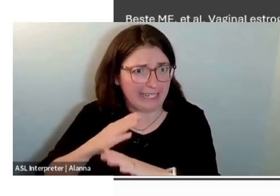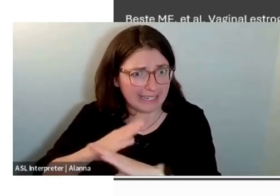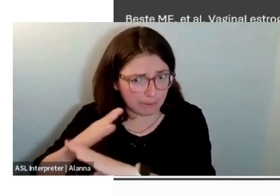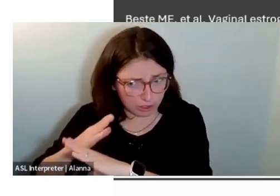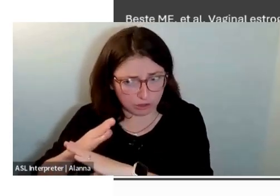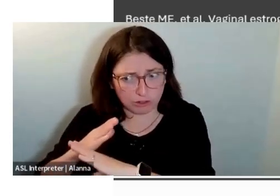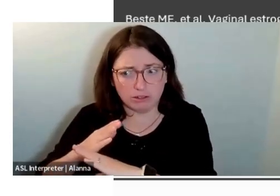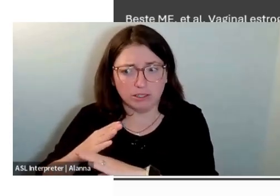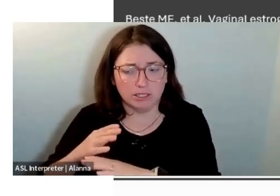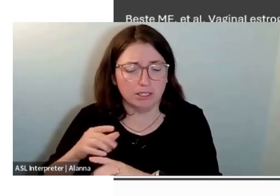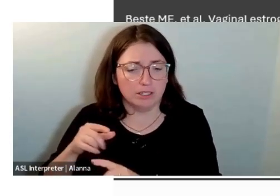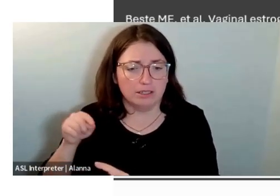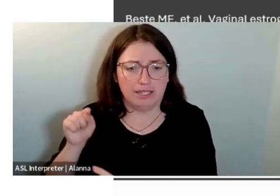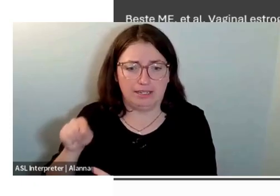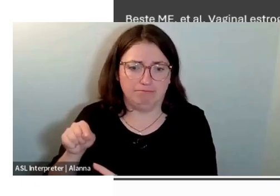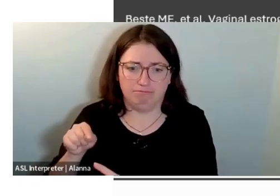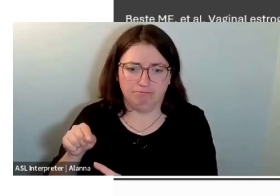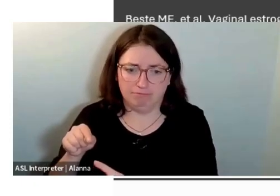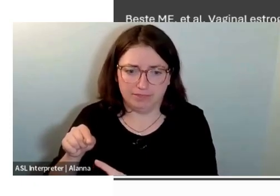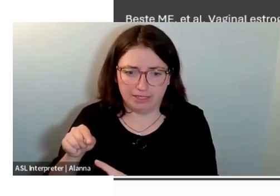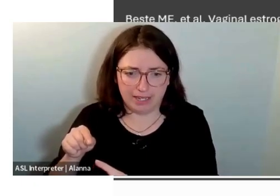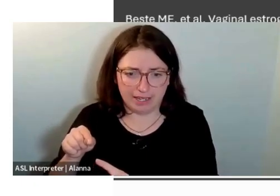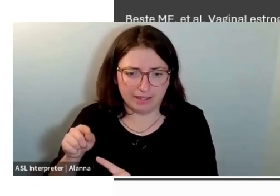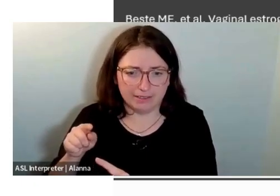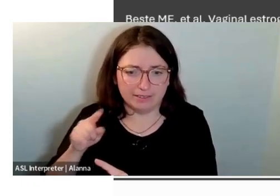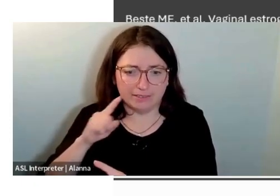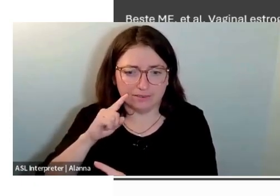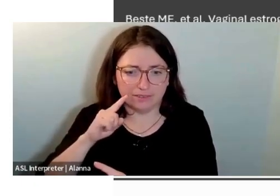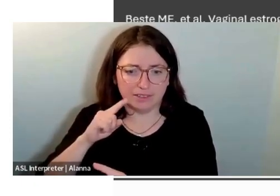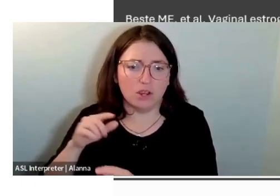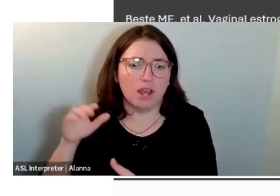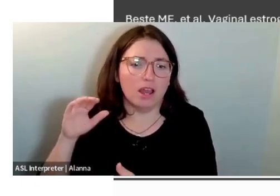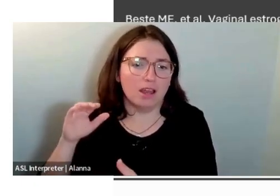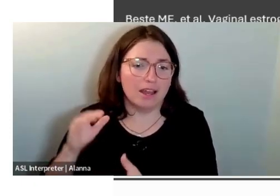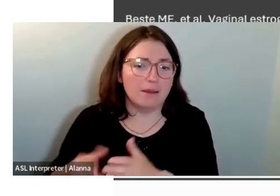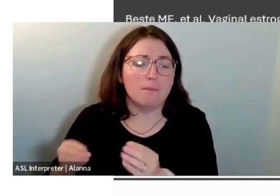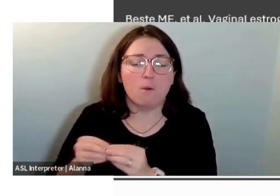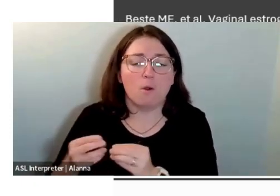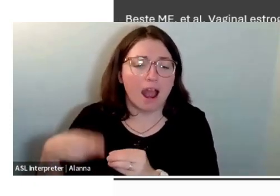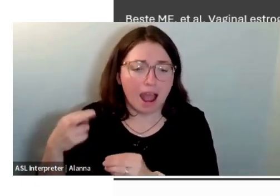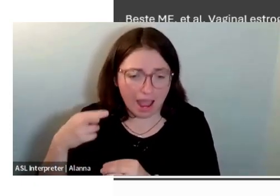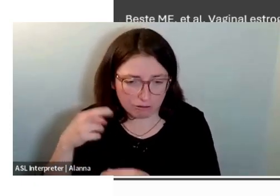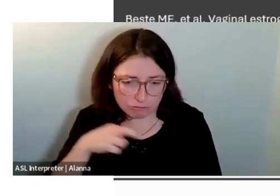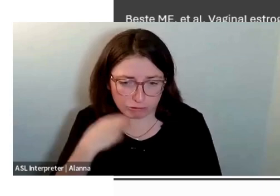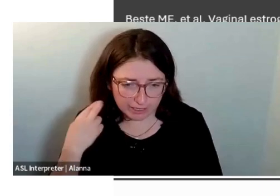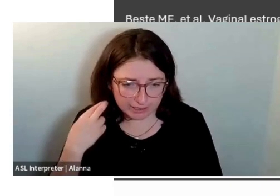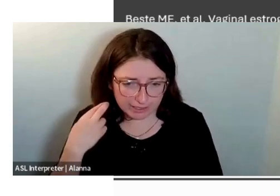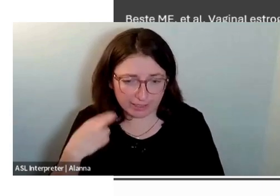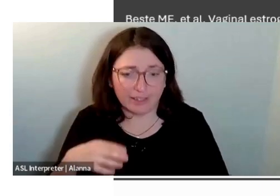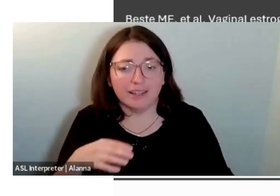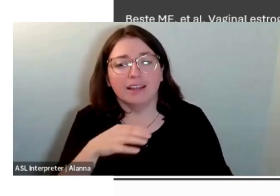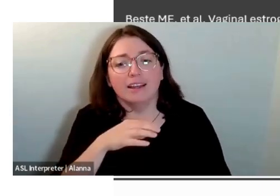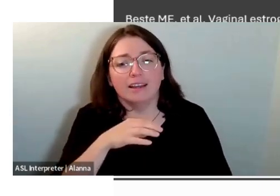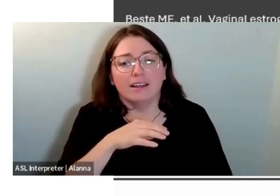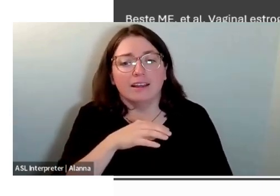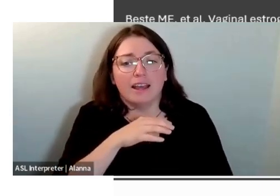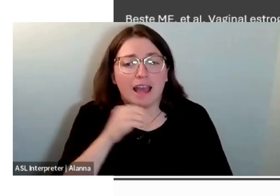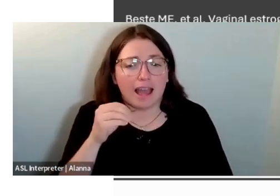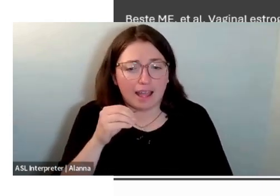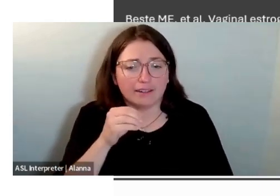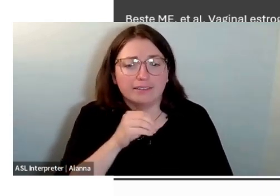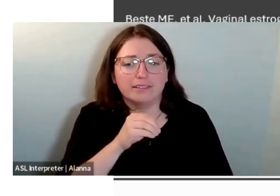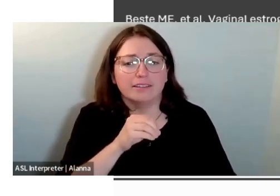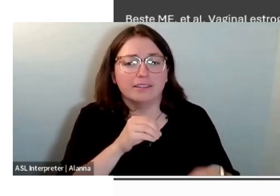not increased. In contrast, topical estrogen used with tamoxifen has not been linked in